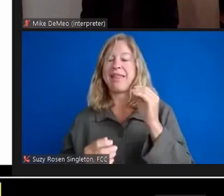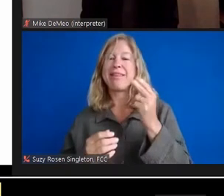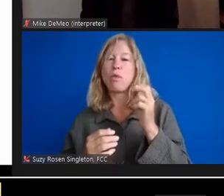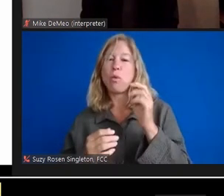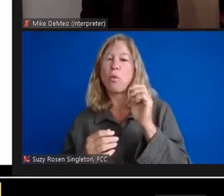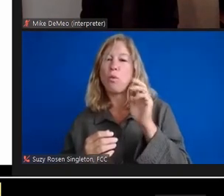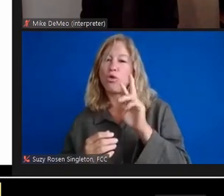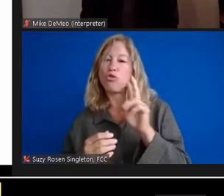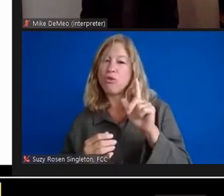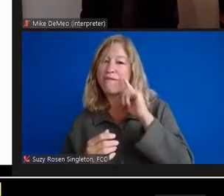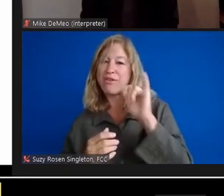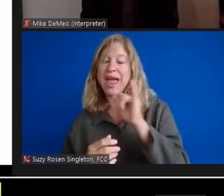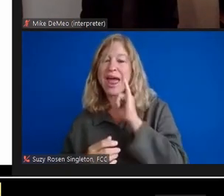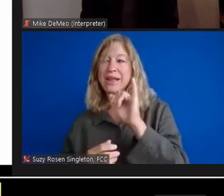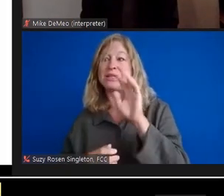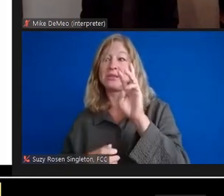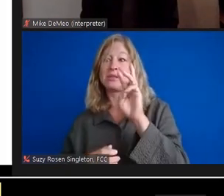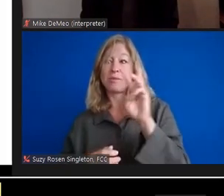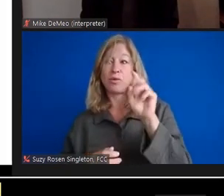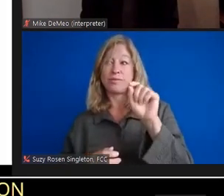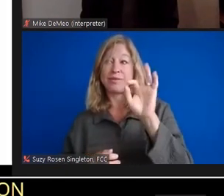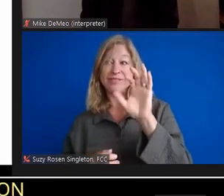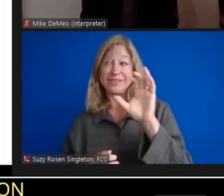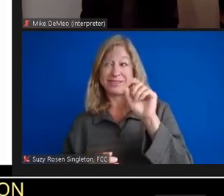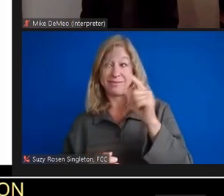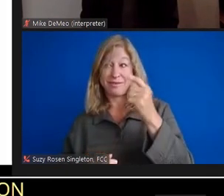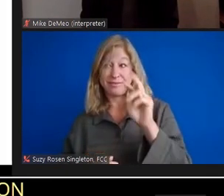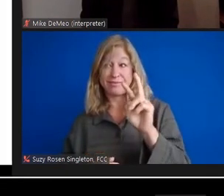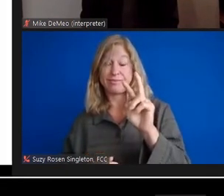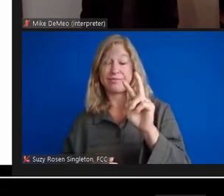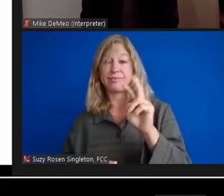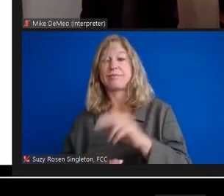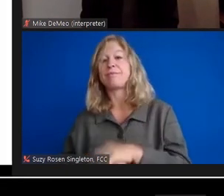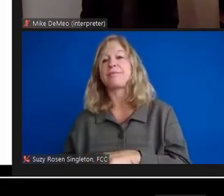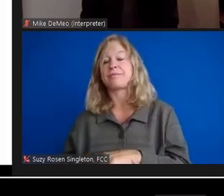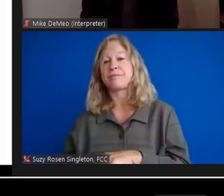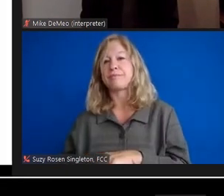centers. And the URL for that is